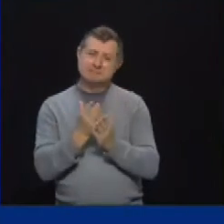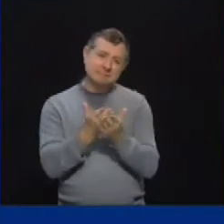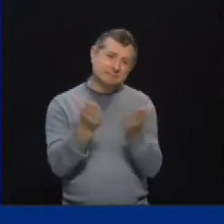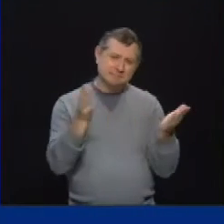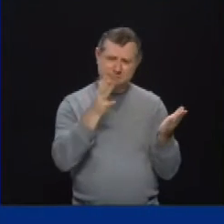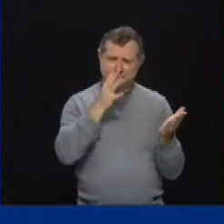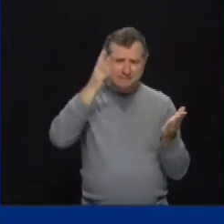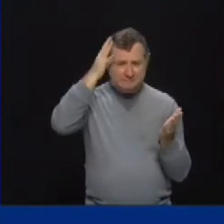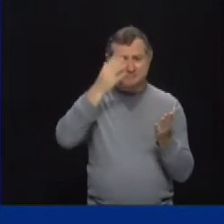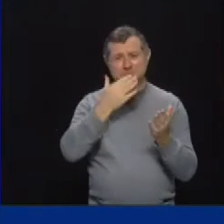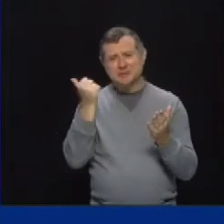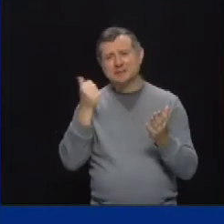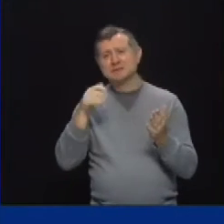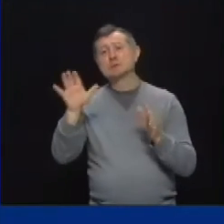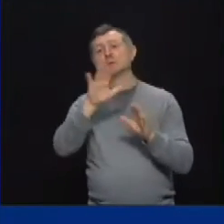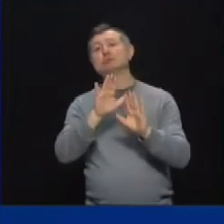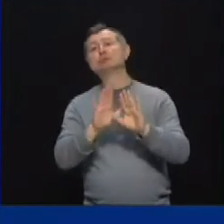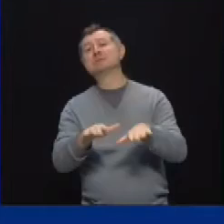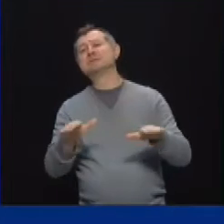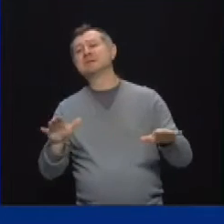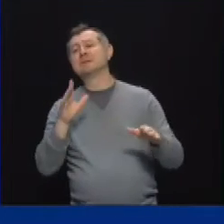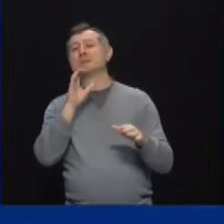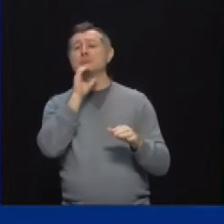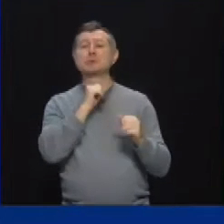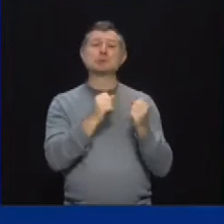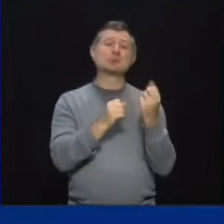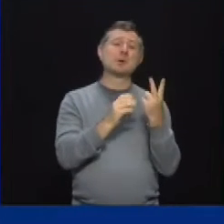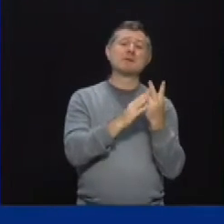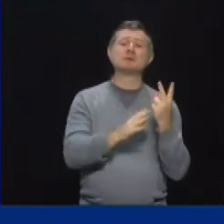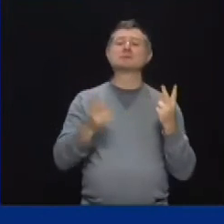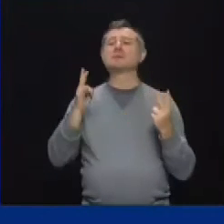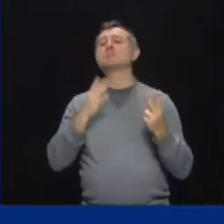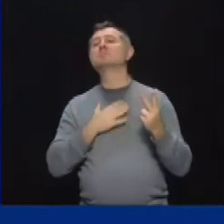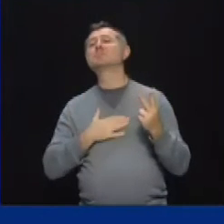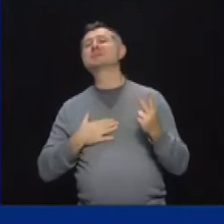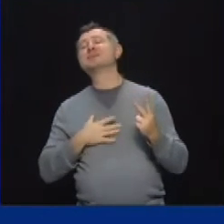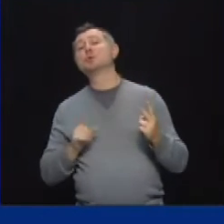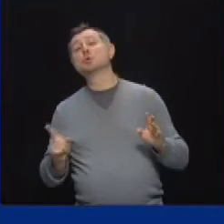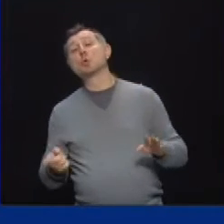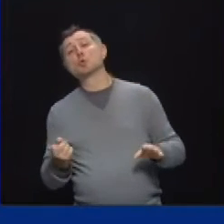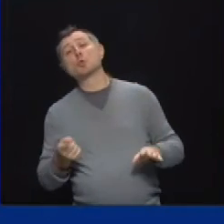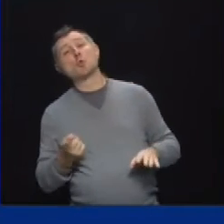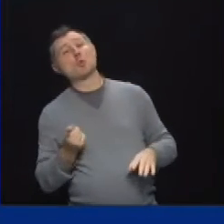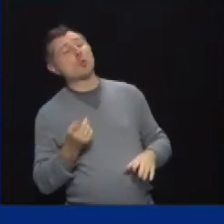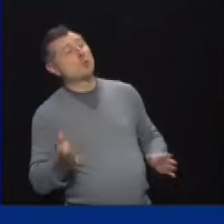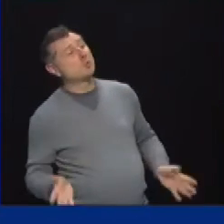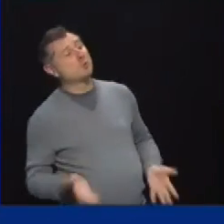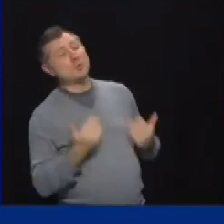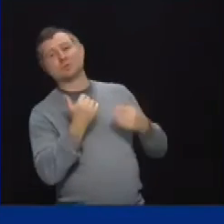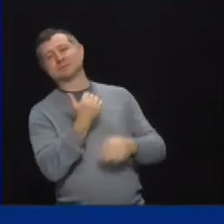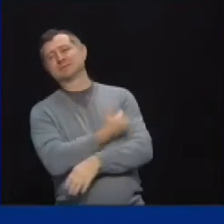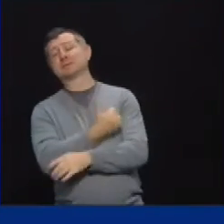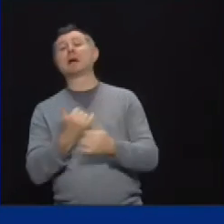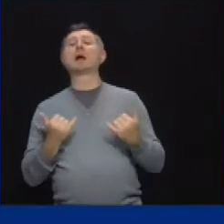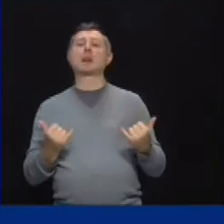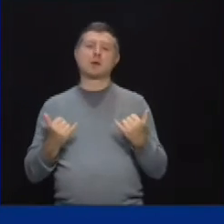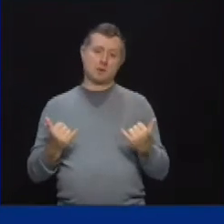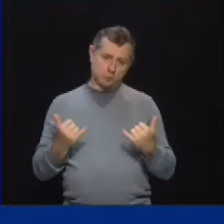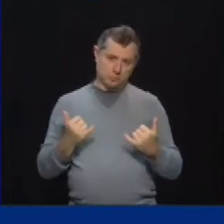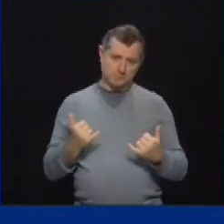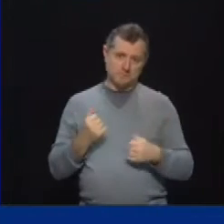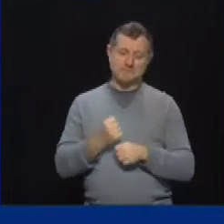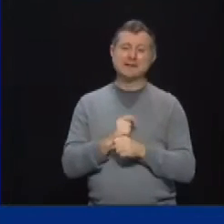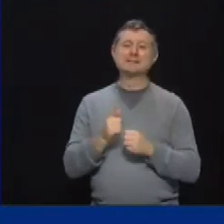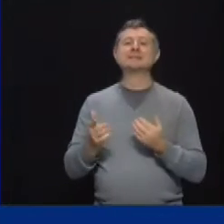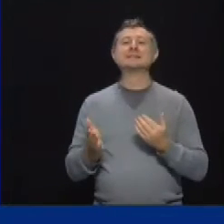and 17, get them vaccinated immediately, and we'll make it so easy for you. We'll let you know where to go. We'll make sure that, you know, if you